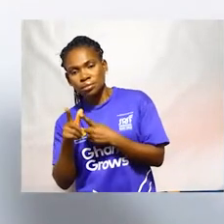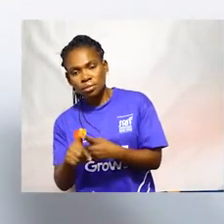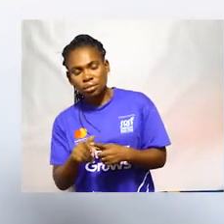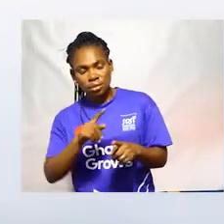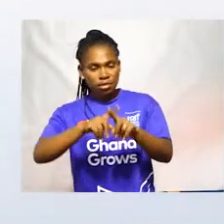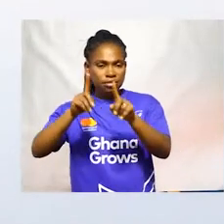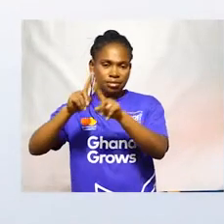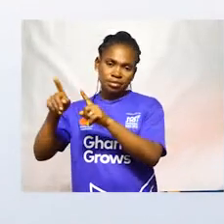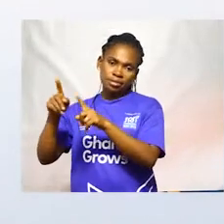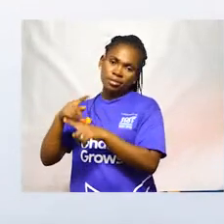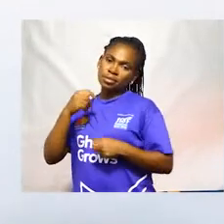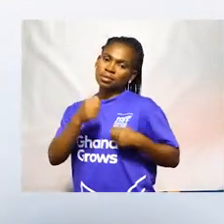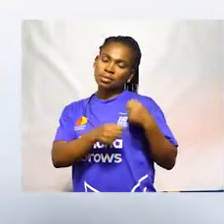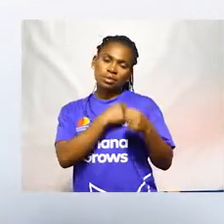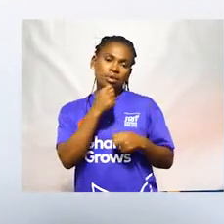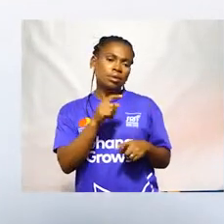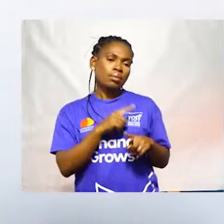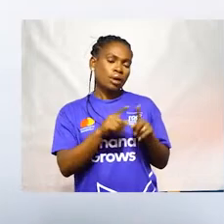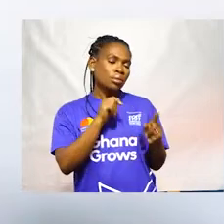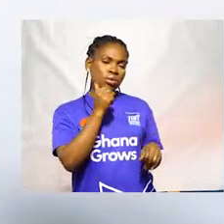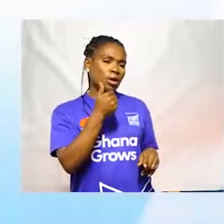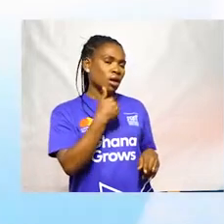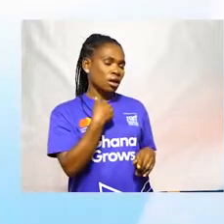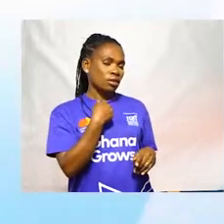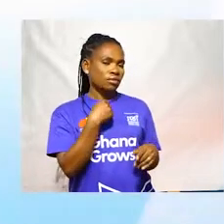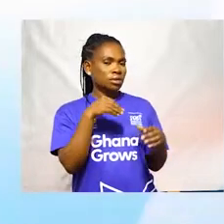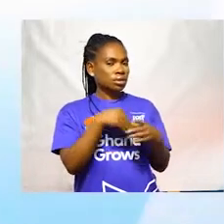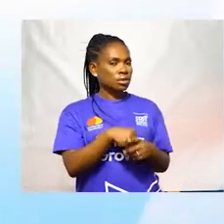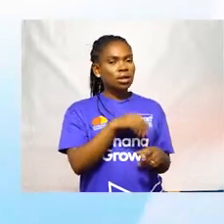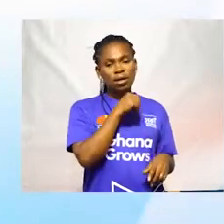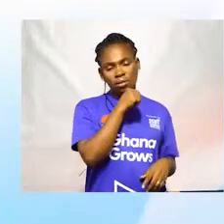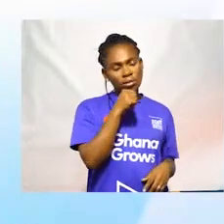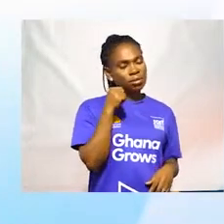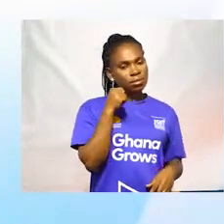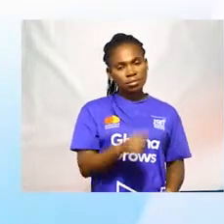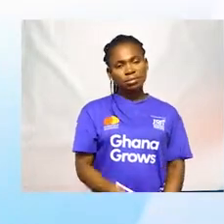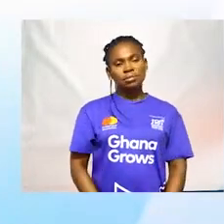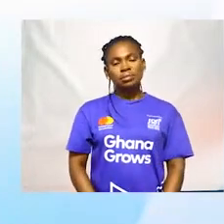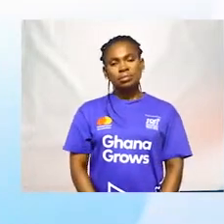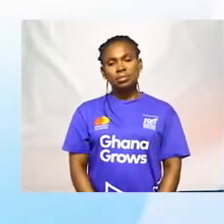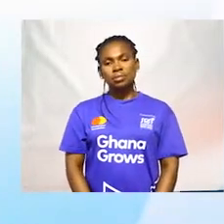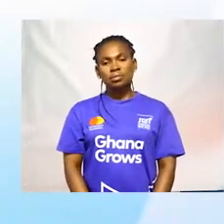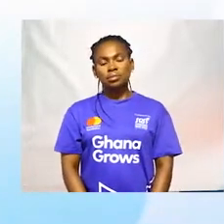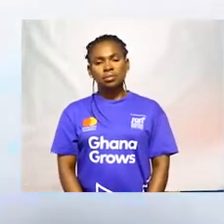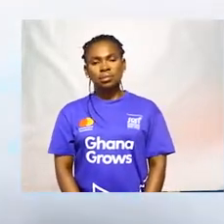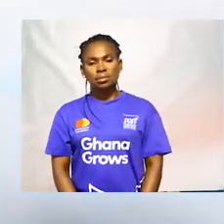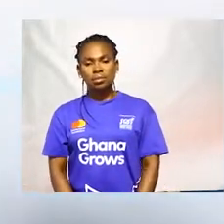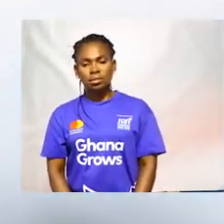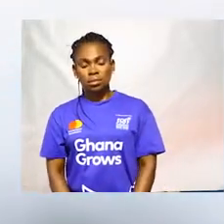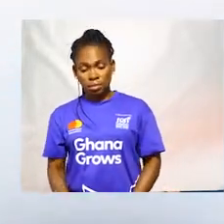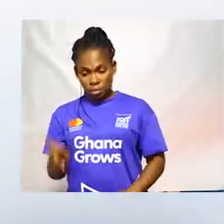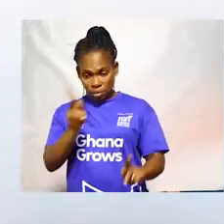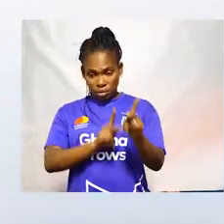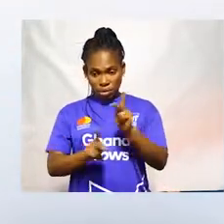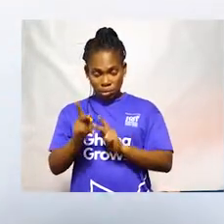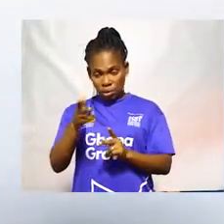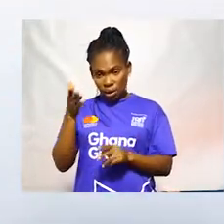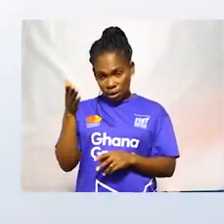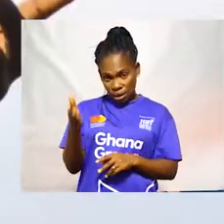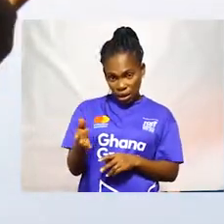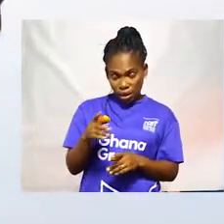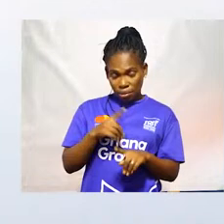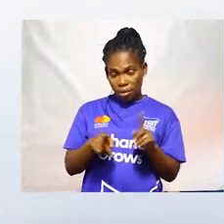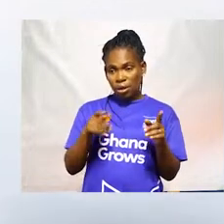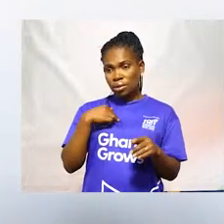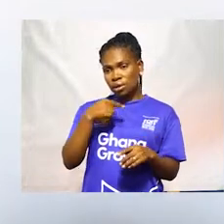that. We don't have it when it comes to that space. Is it possible that they are there, but we haven't made it attractive for people to even talk about success in